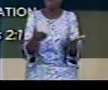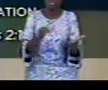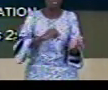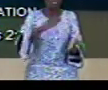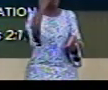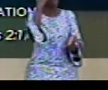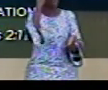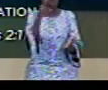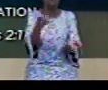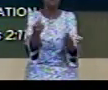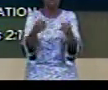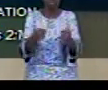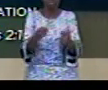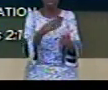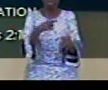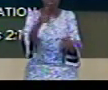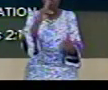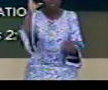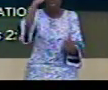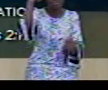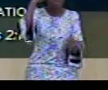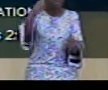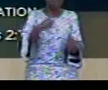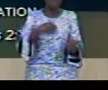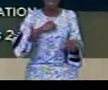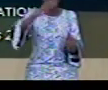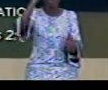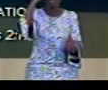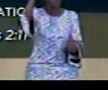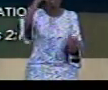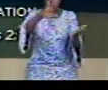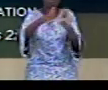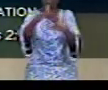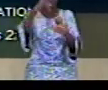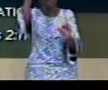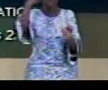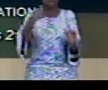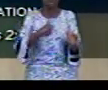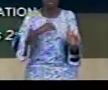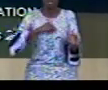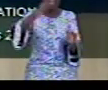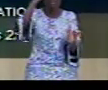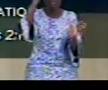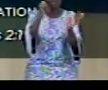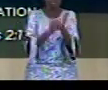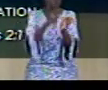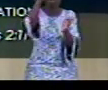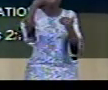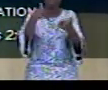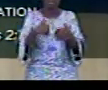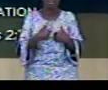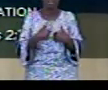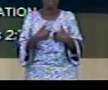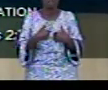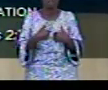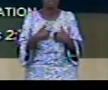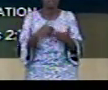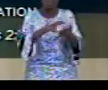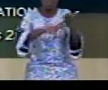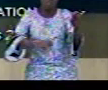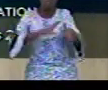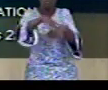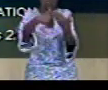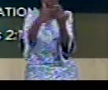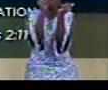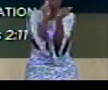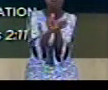were looking for me. I know you died for me. I know that you have taking all the shackles, all